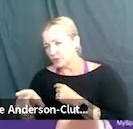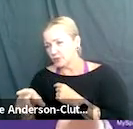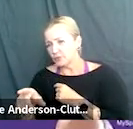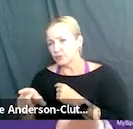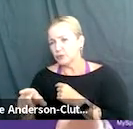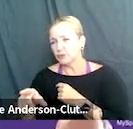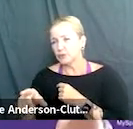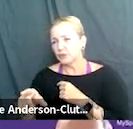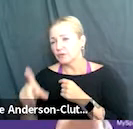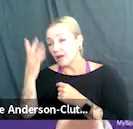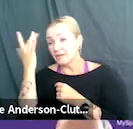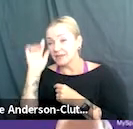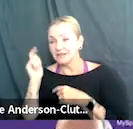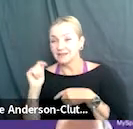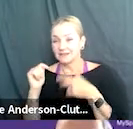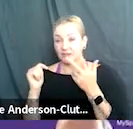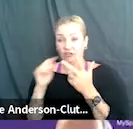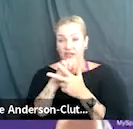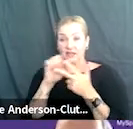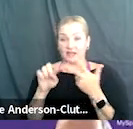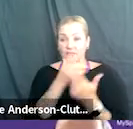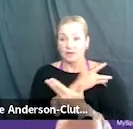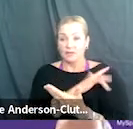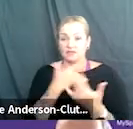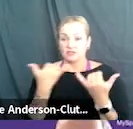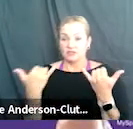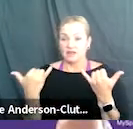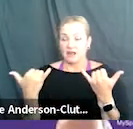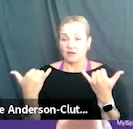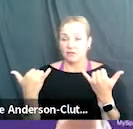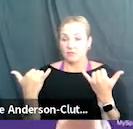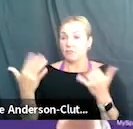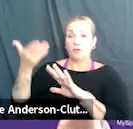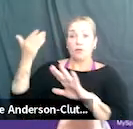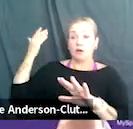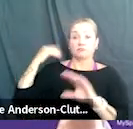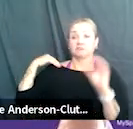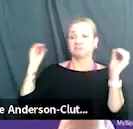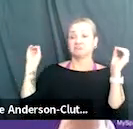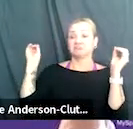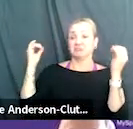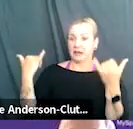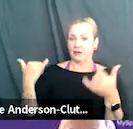people with the exact same problems in the past year, and never having seen them before.